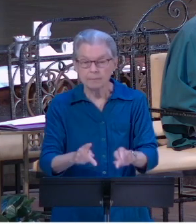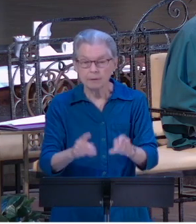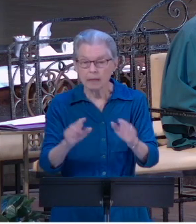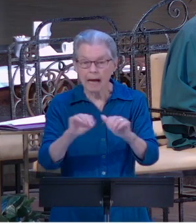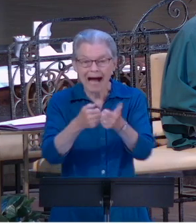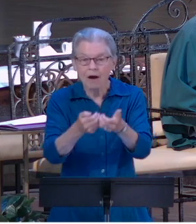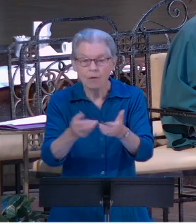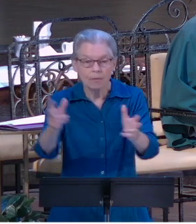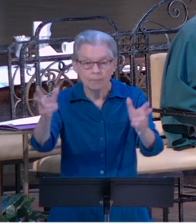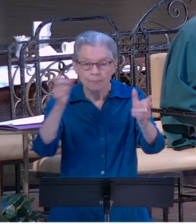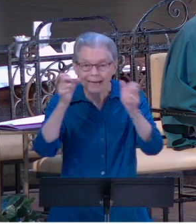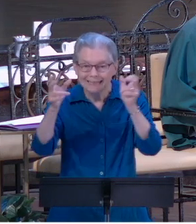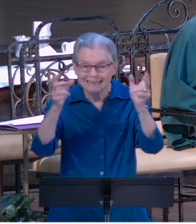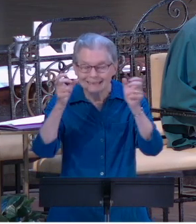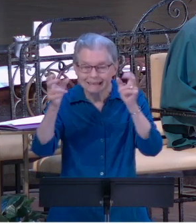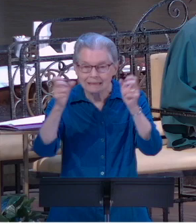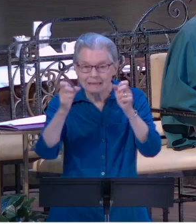learn.